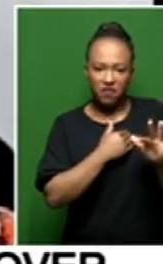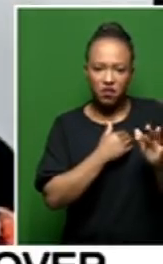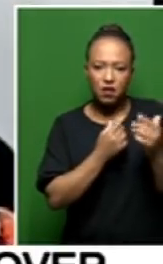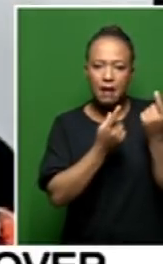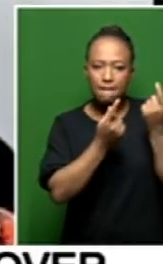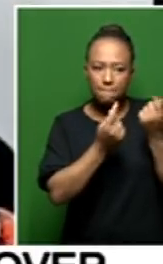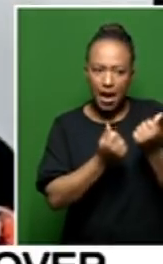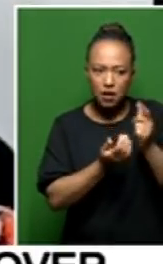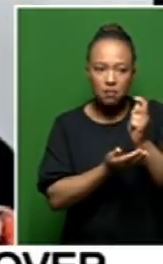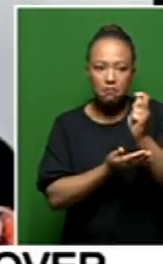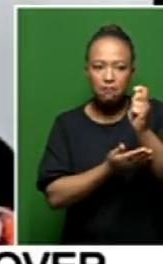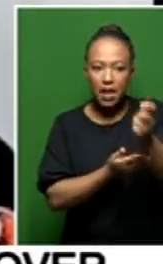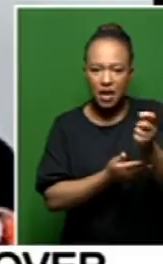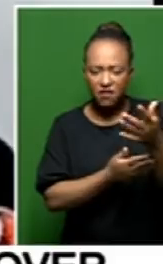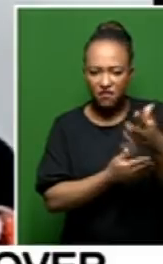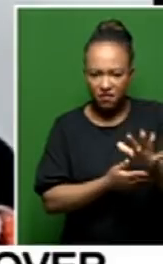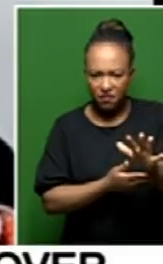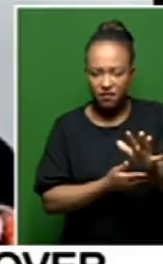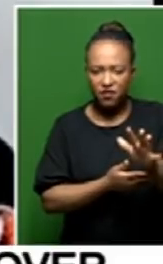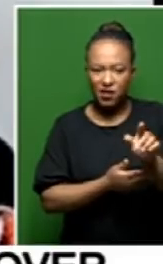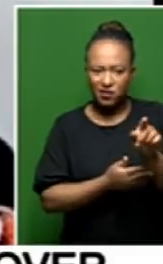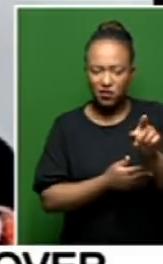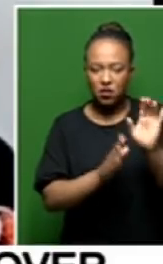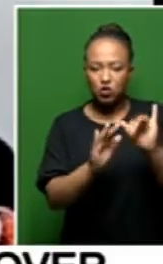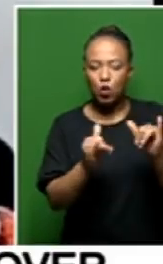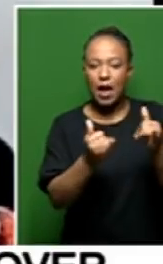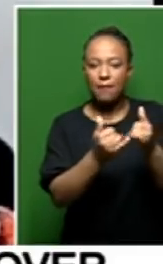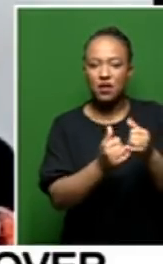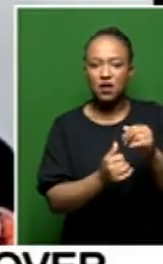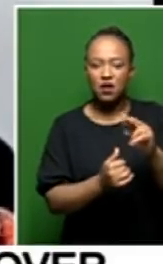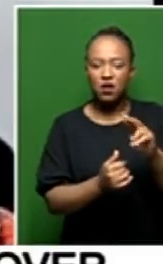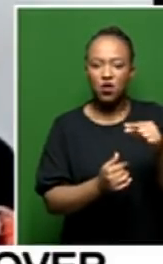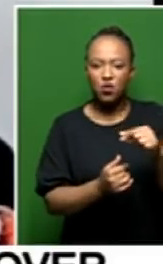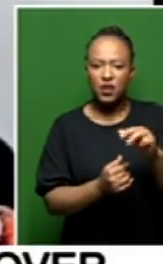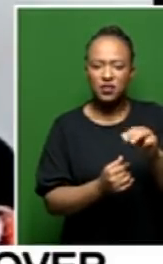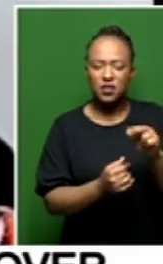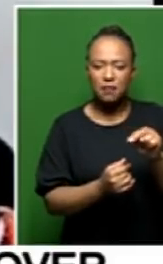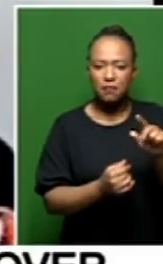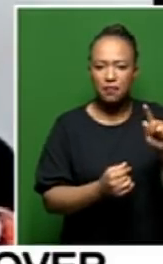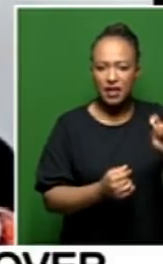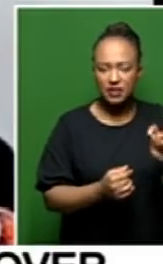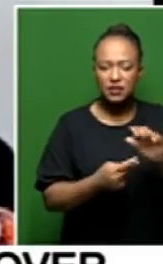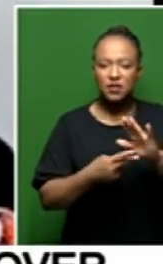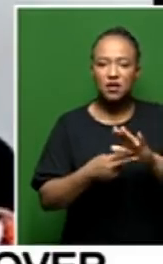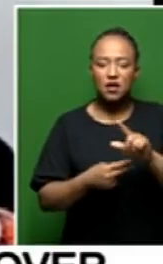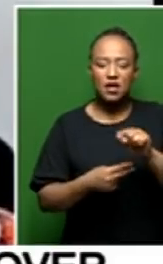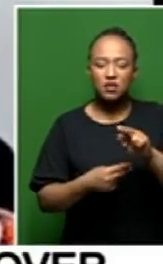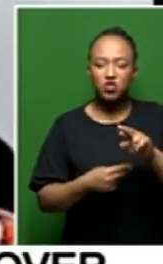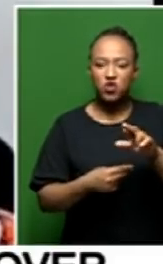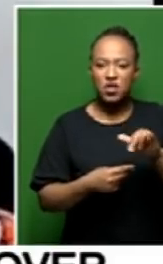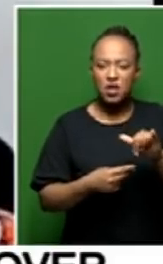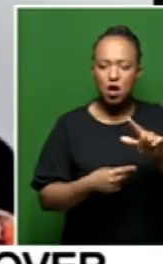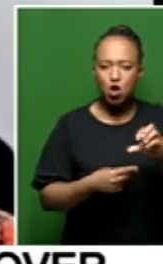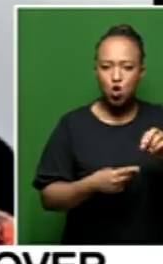that was paid to Regiment, Trillion, and Mackenzie